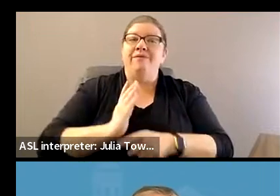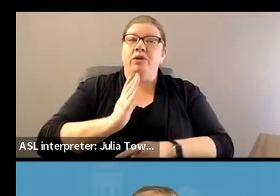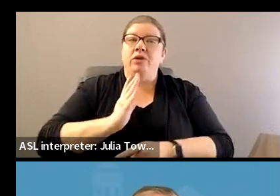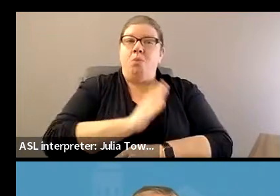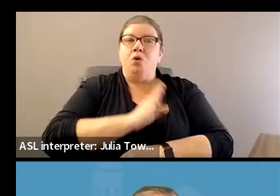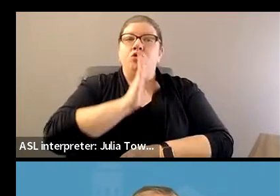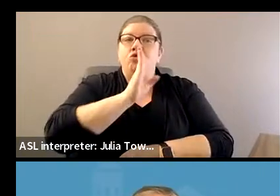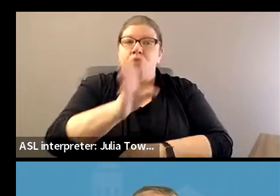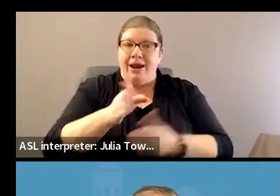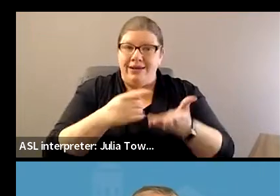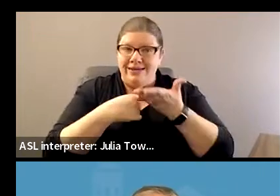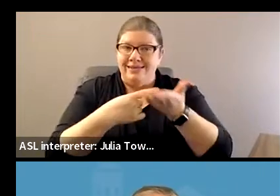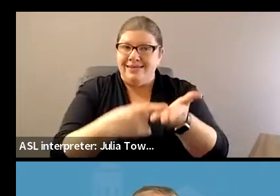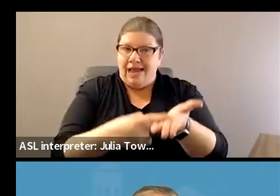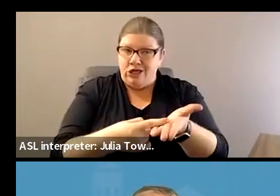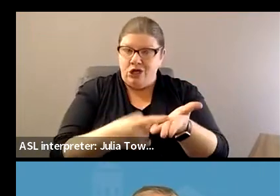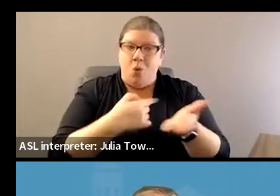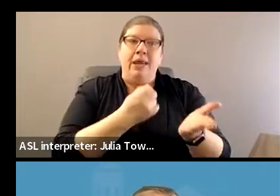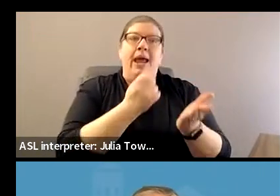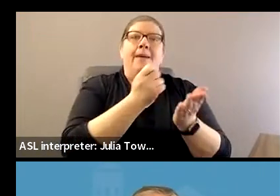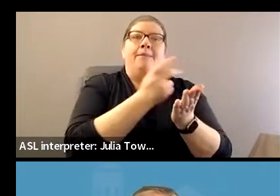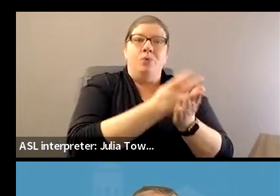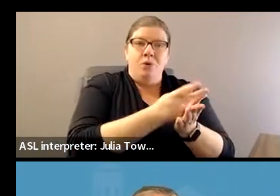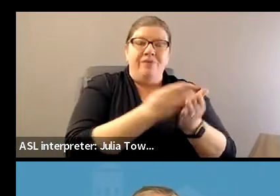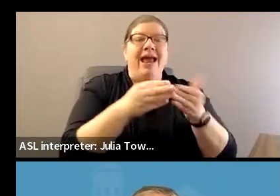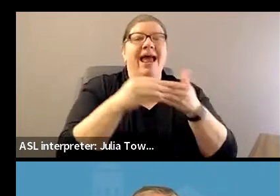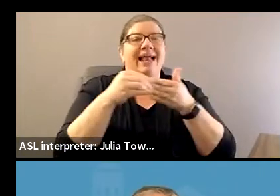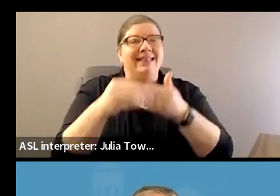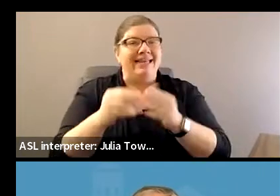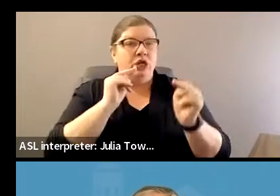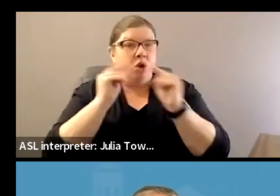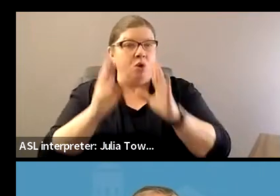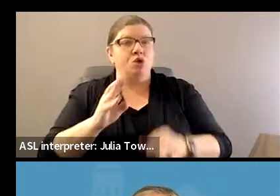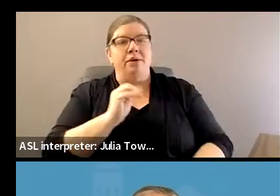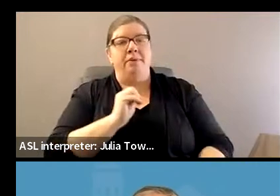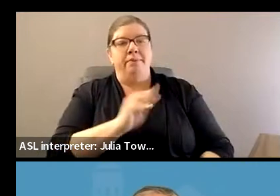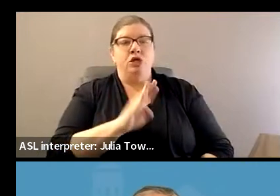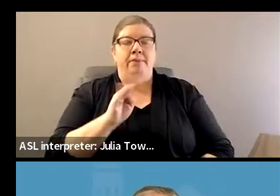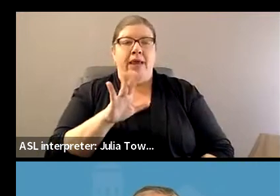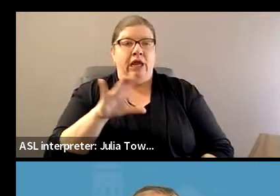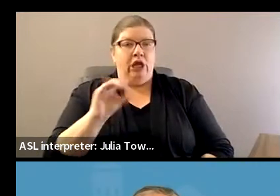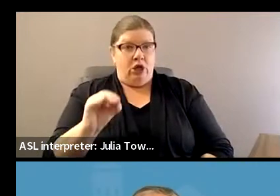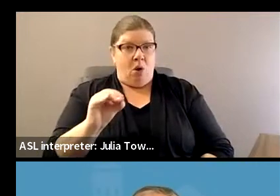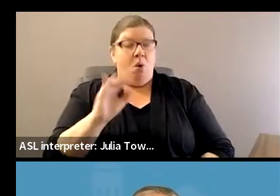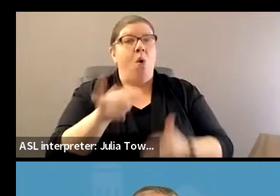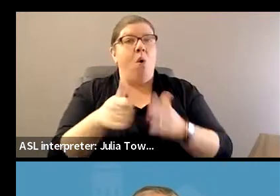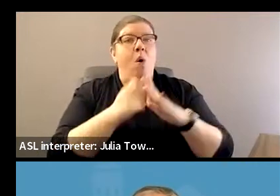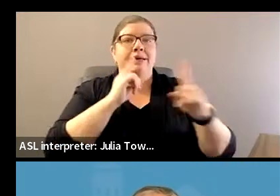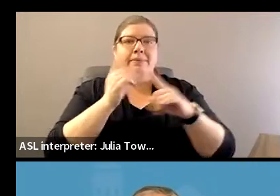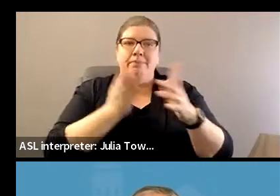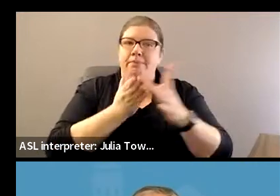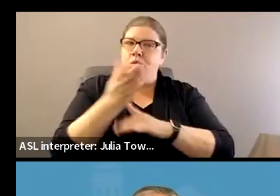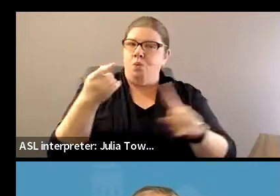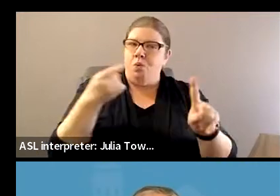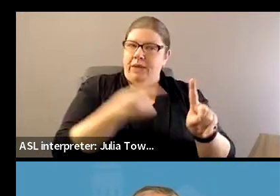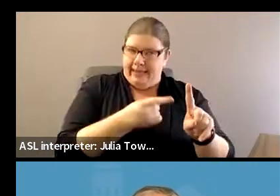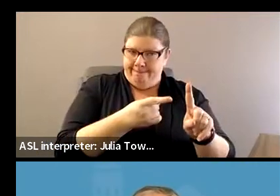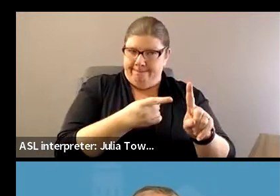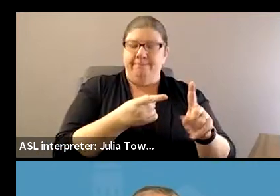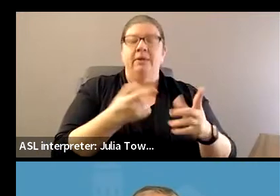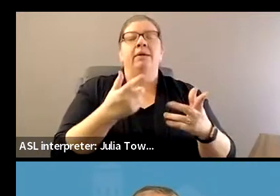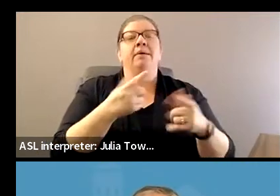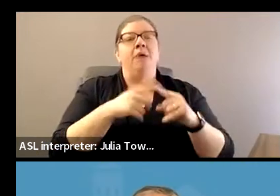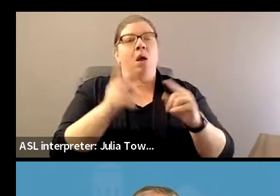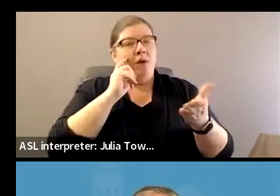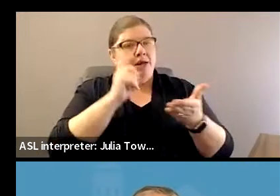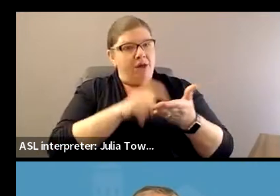direct discussion. We approved a lead negotiator, Mr. Becchio, and so those discussions need to come through there. So, but we acknowledge